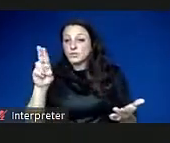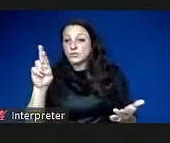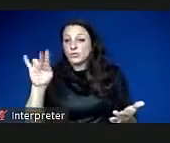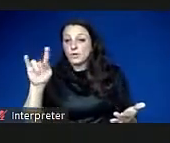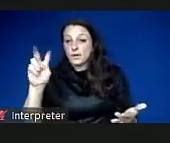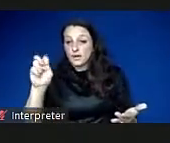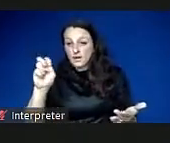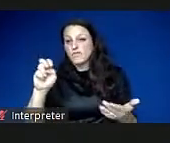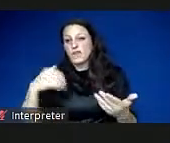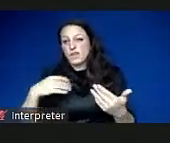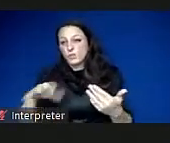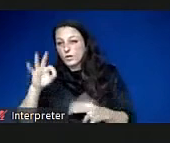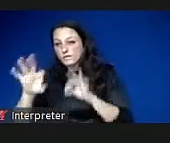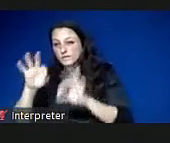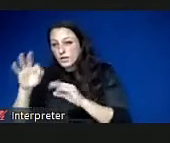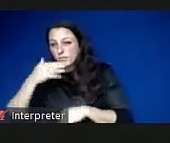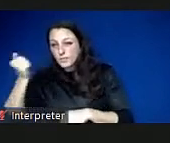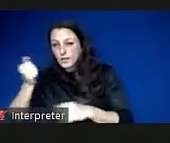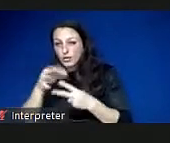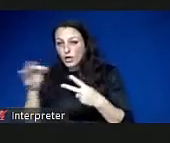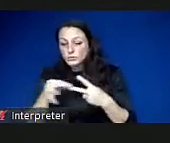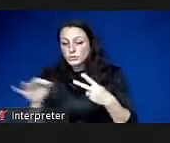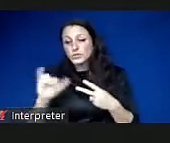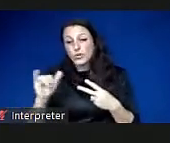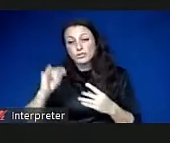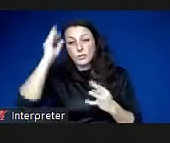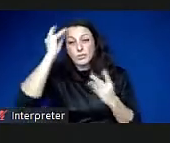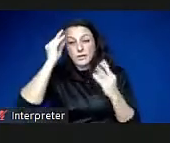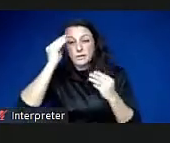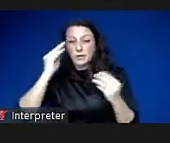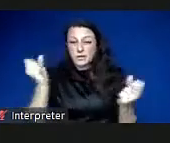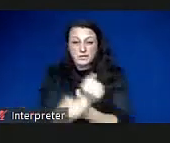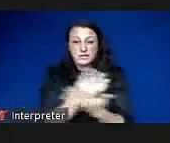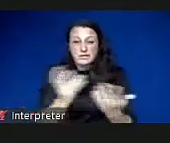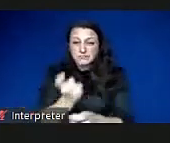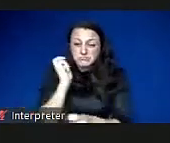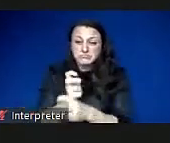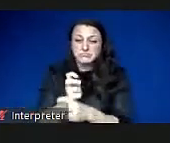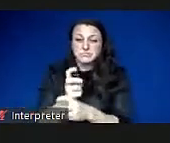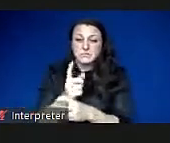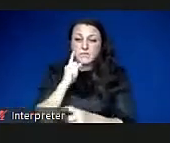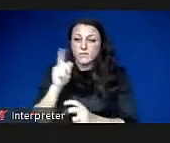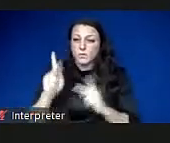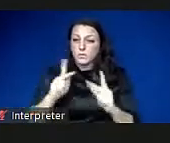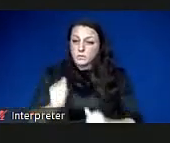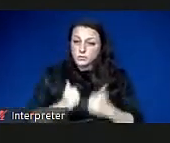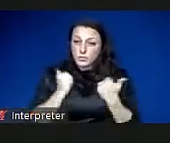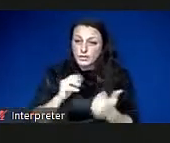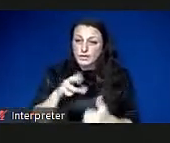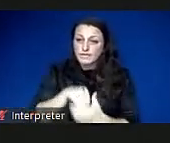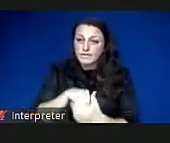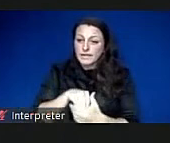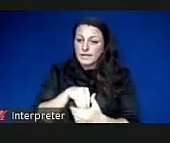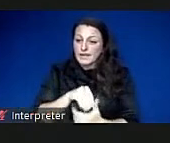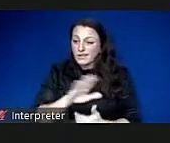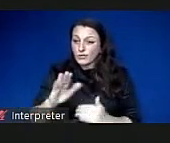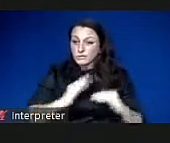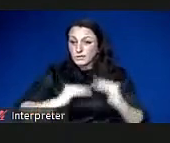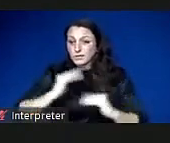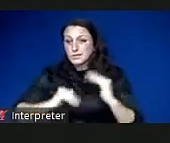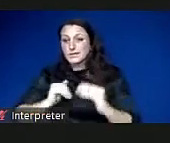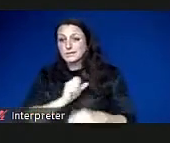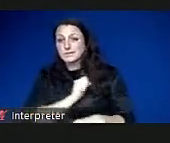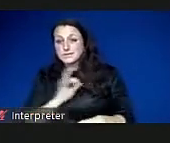also in looking back on how difficult things were for residents and staff in long-term care facilities in our fall